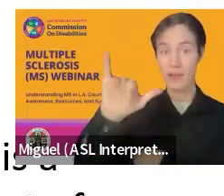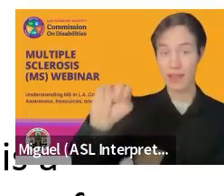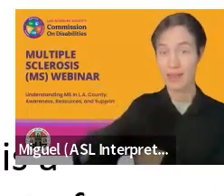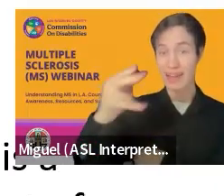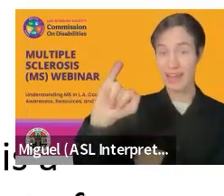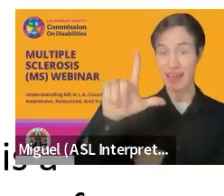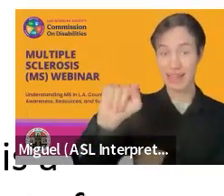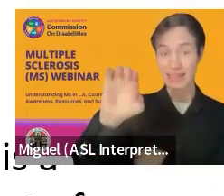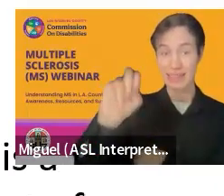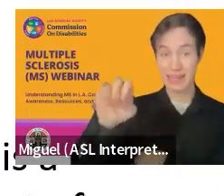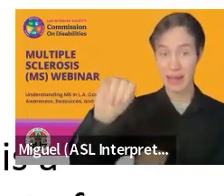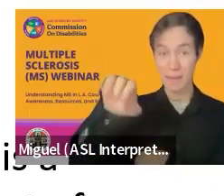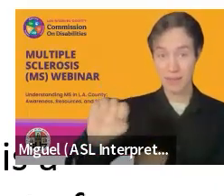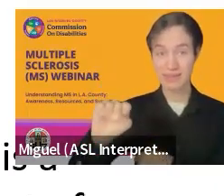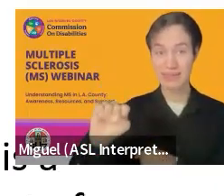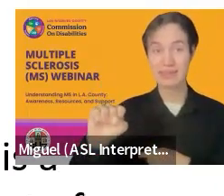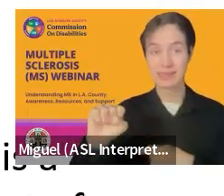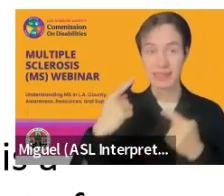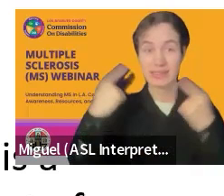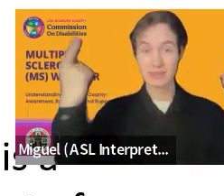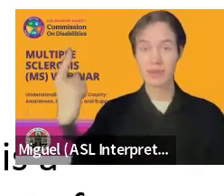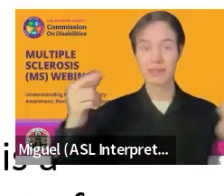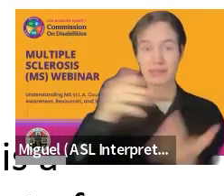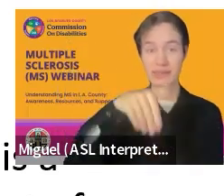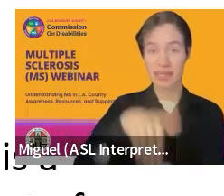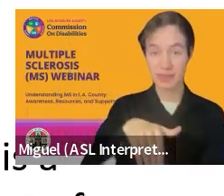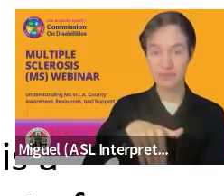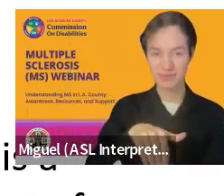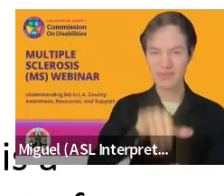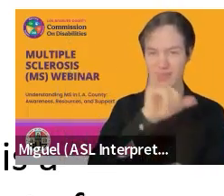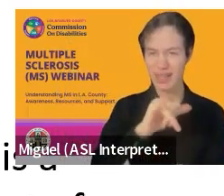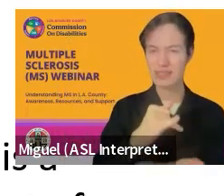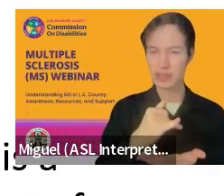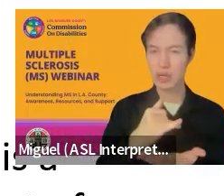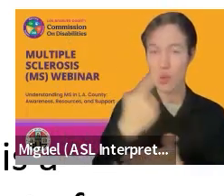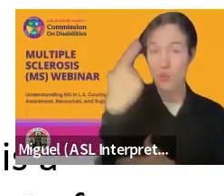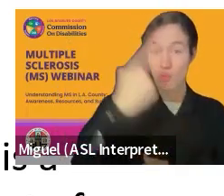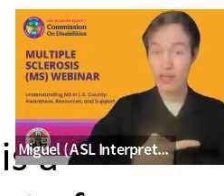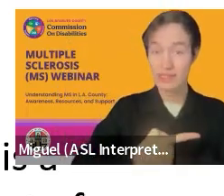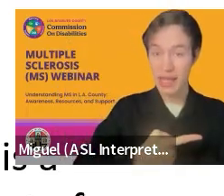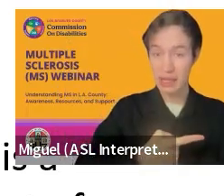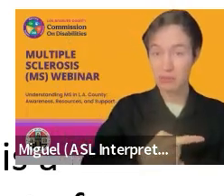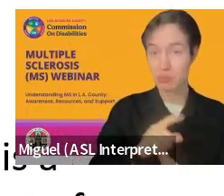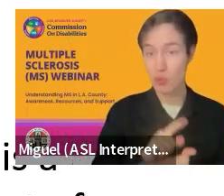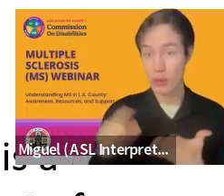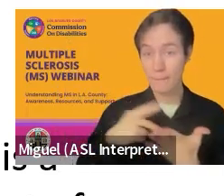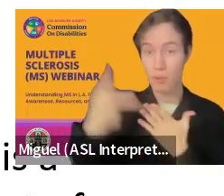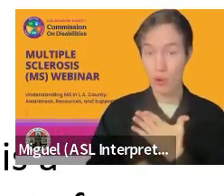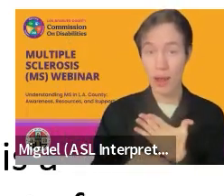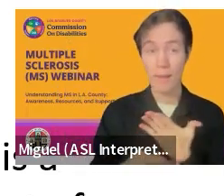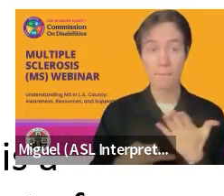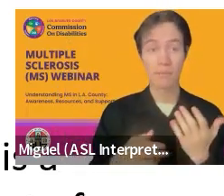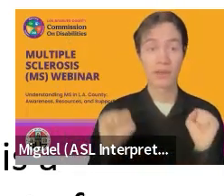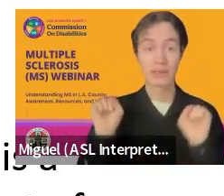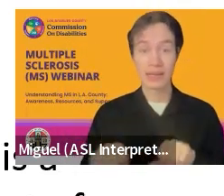program, which is a 1-day-a-week program that people can attend if they would like, or there are online